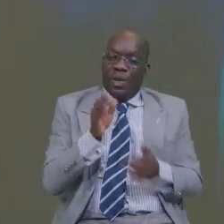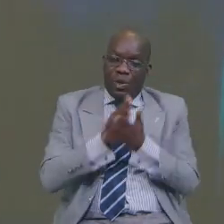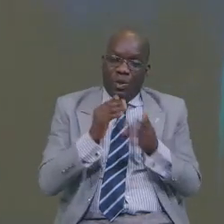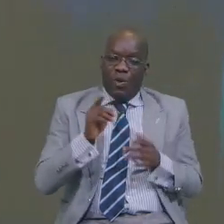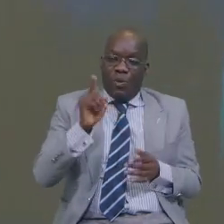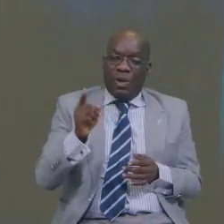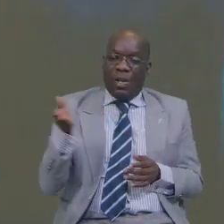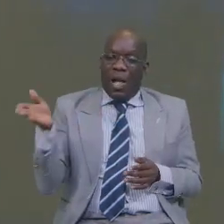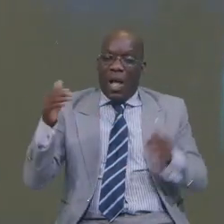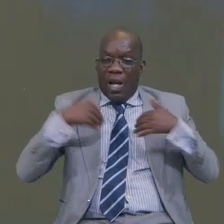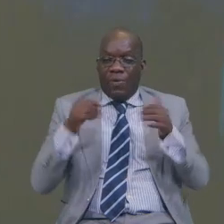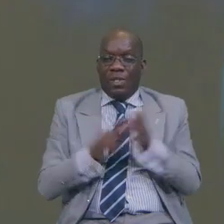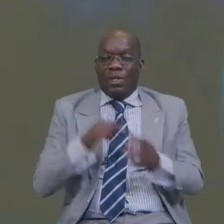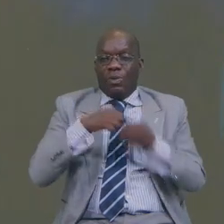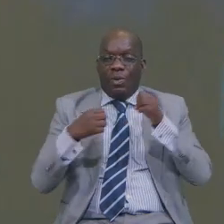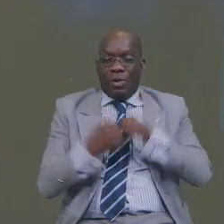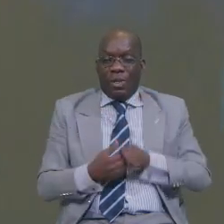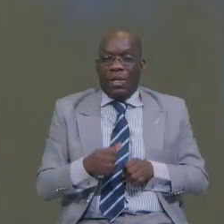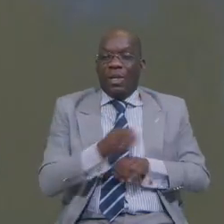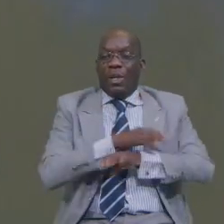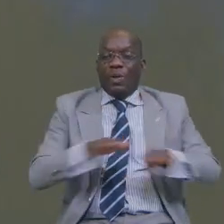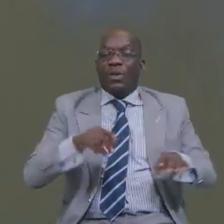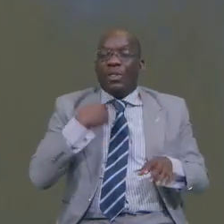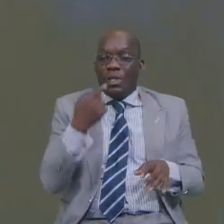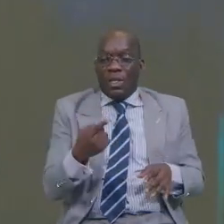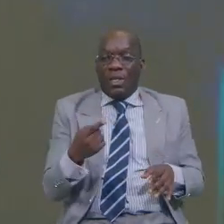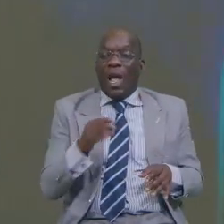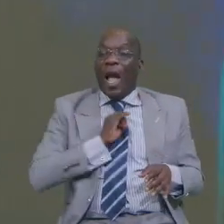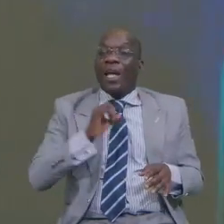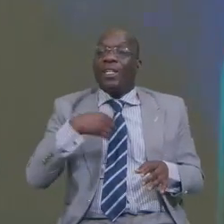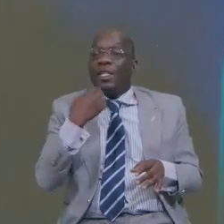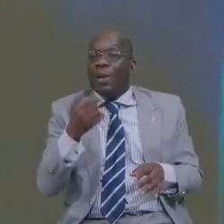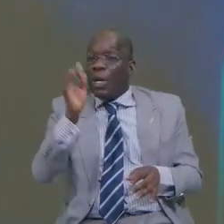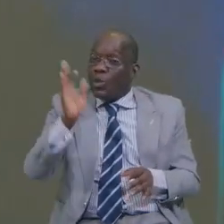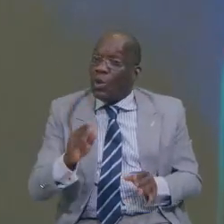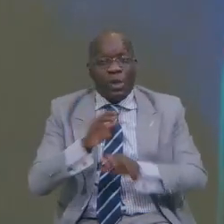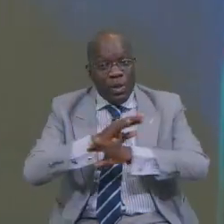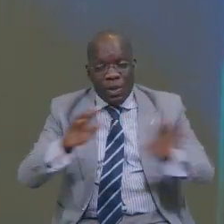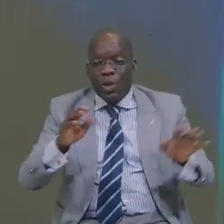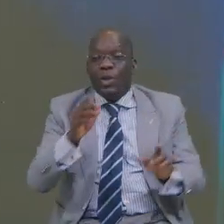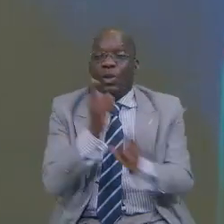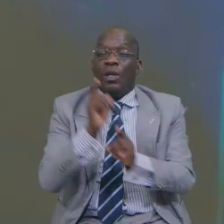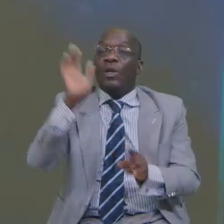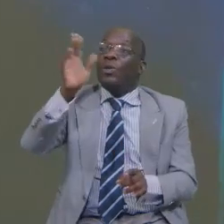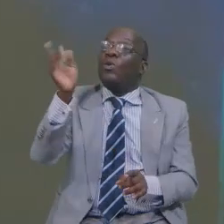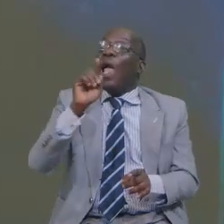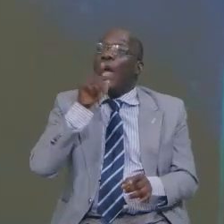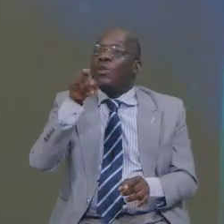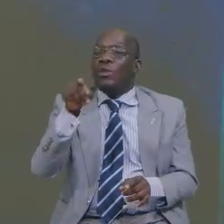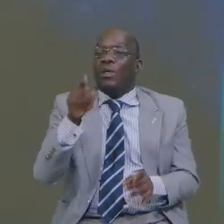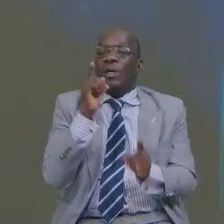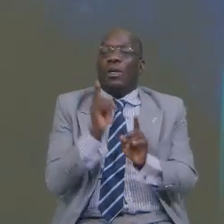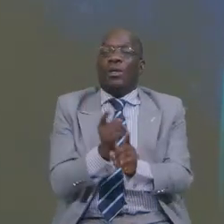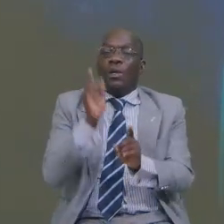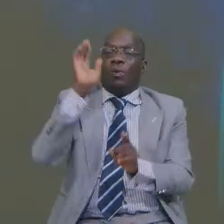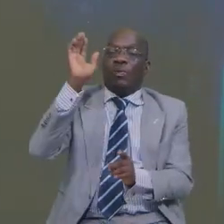this challenge and that problem. Don't say I say, just say it. And he said it, and he said, where are you? Raise up your hand. And the fellow raised